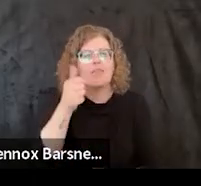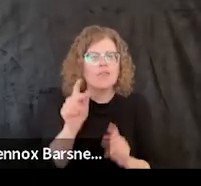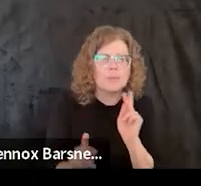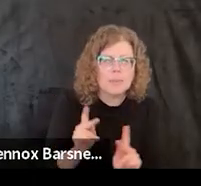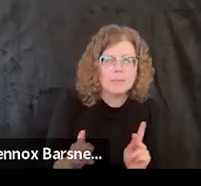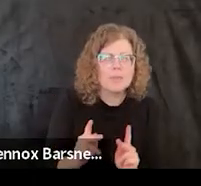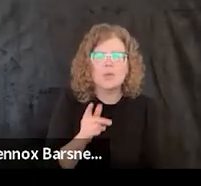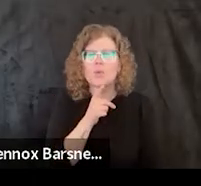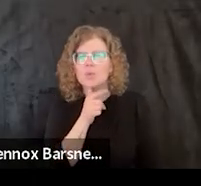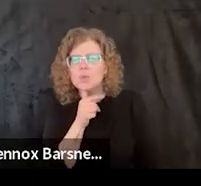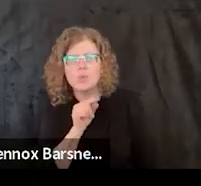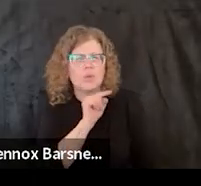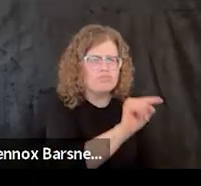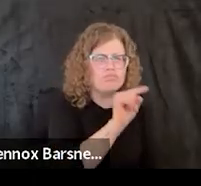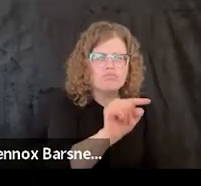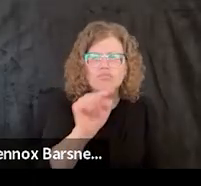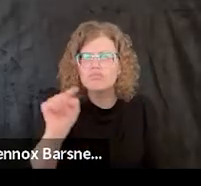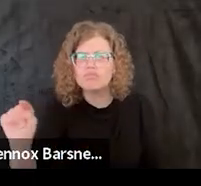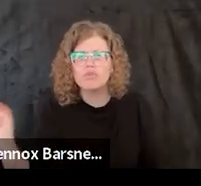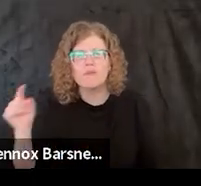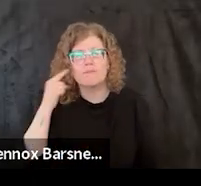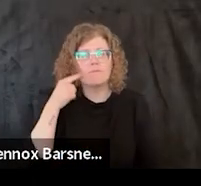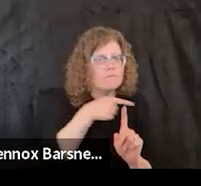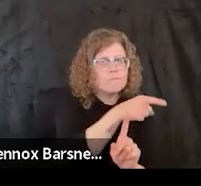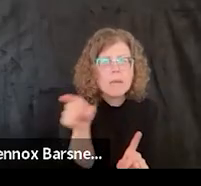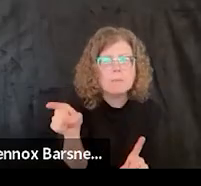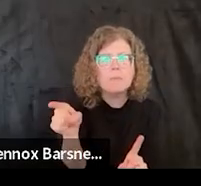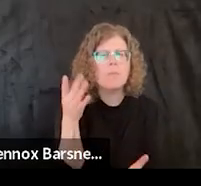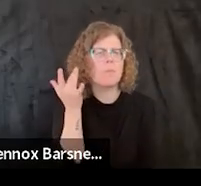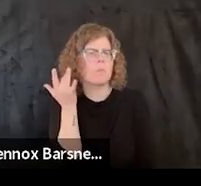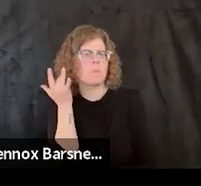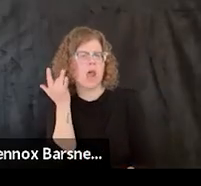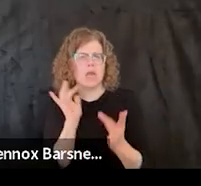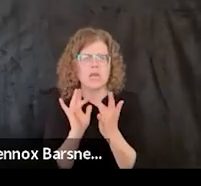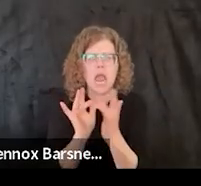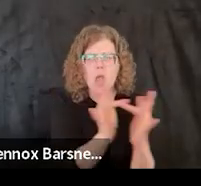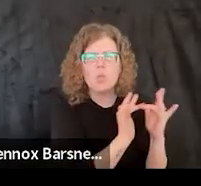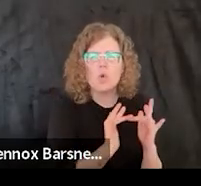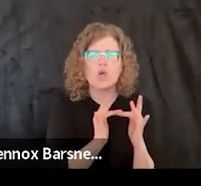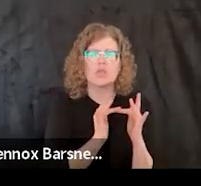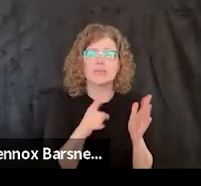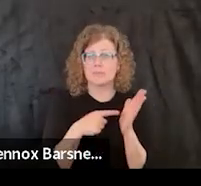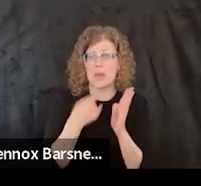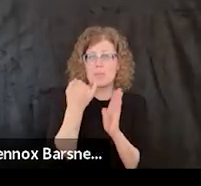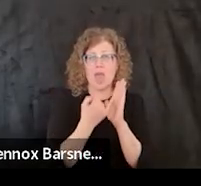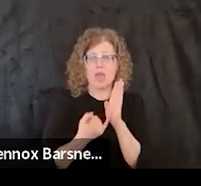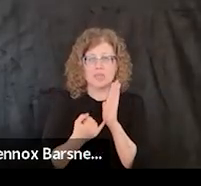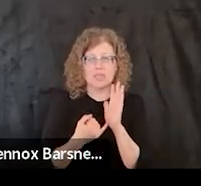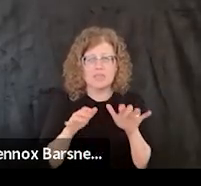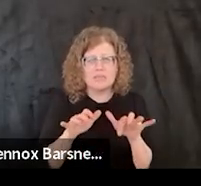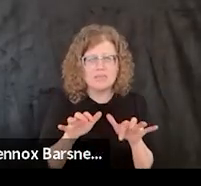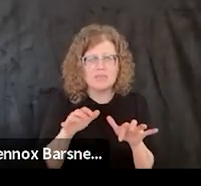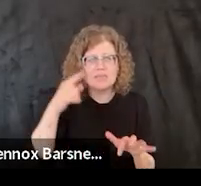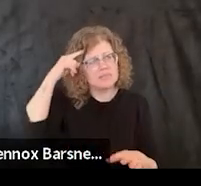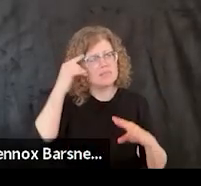your work for and why. Artists sometimes freeze at this question or overthink it, so I've added a definition of what we